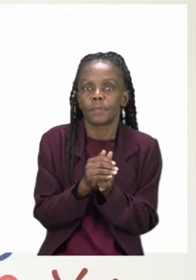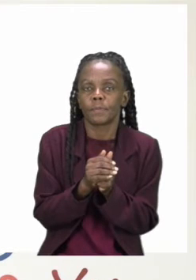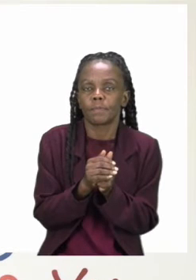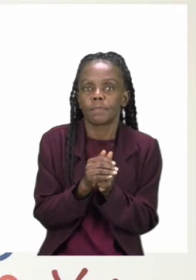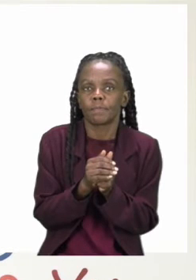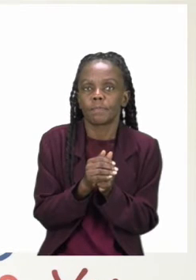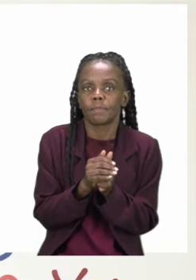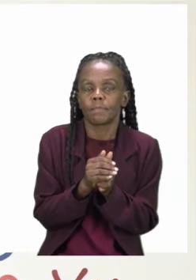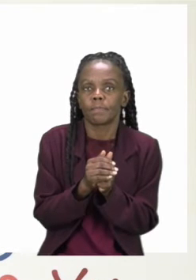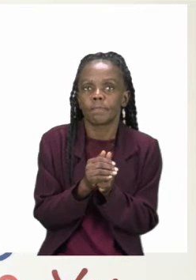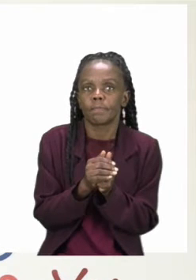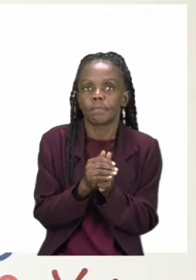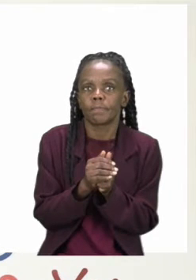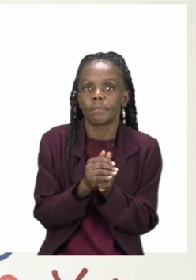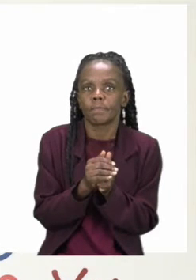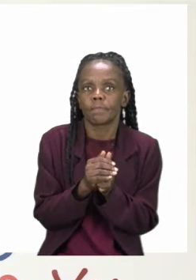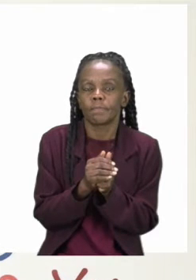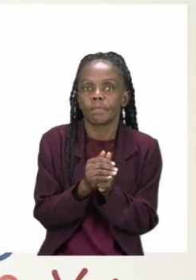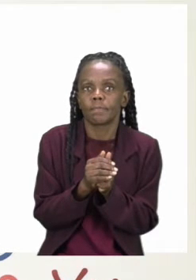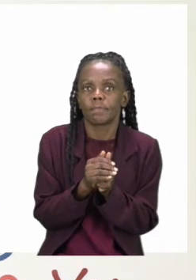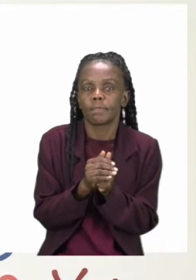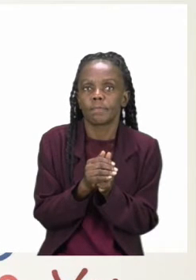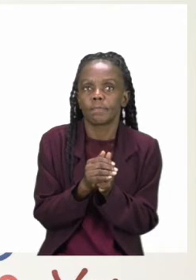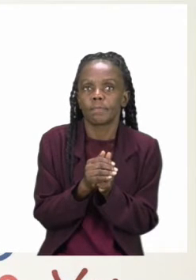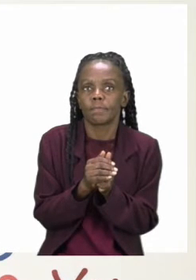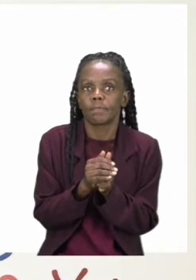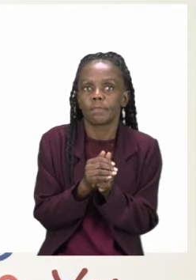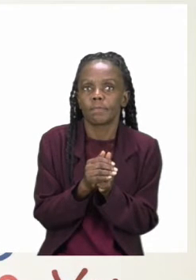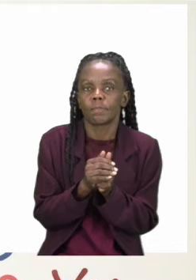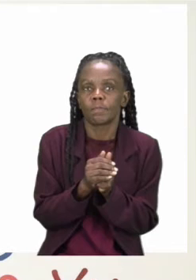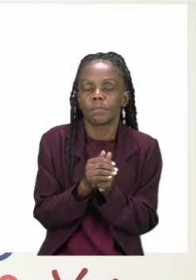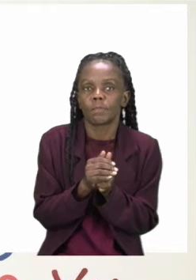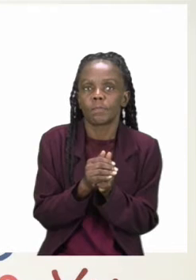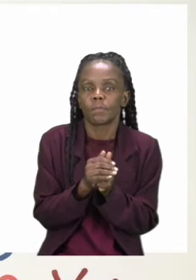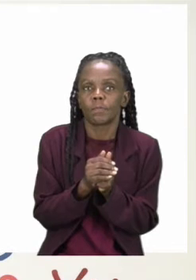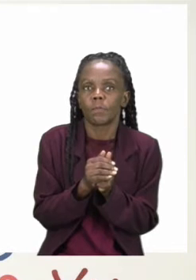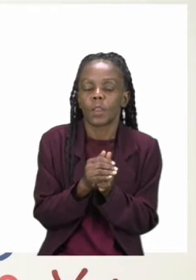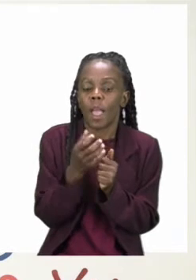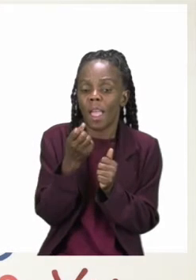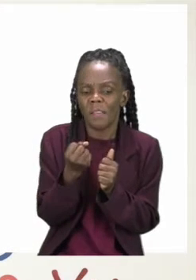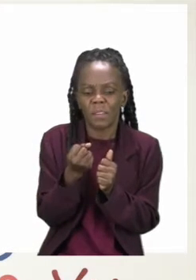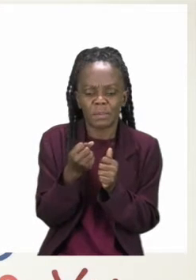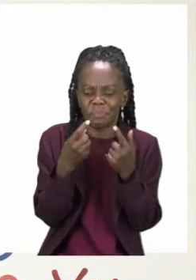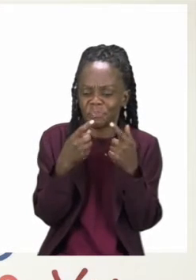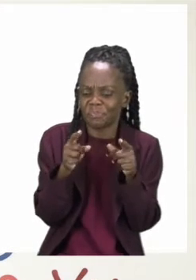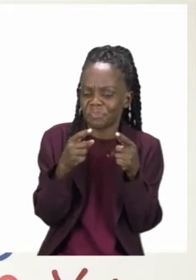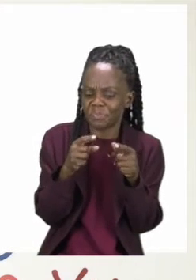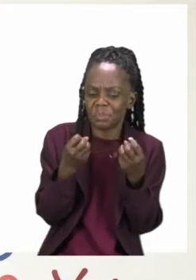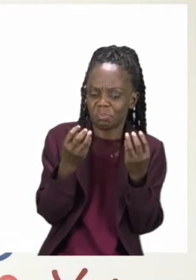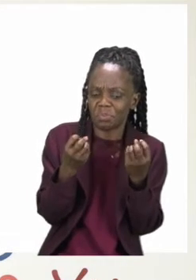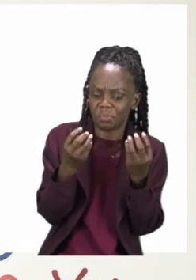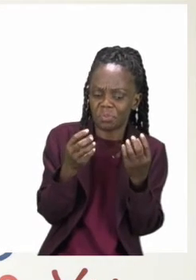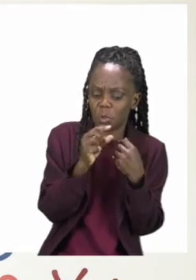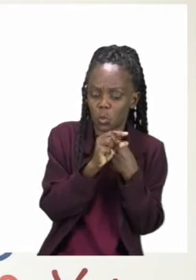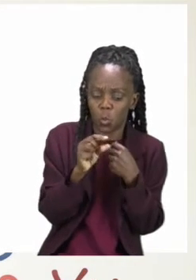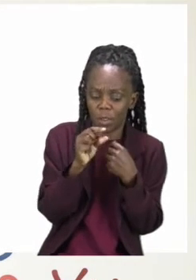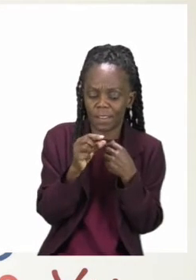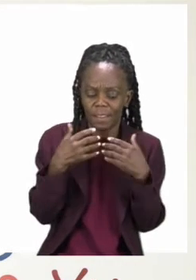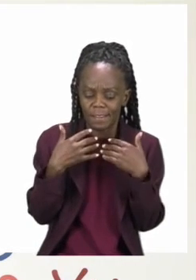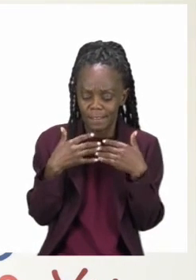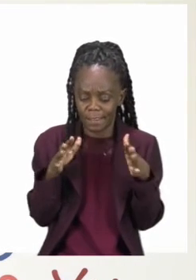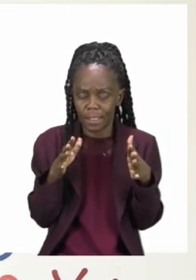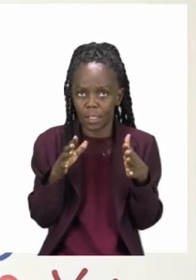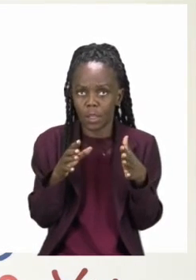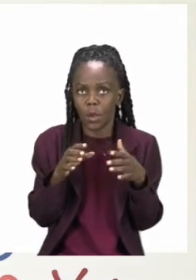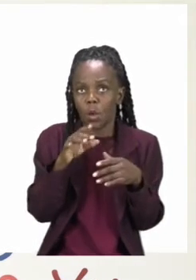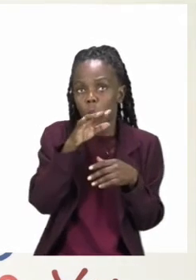line. Now there are many things or many words that start with O. The first one you